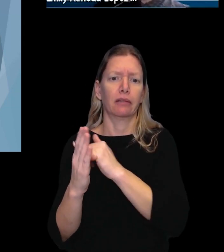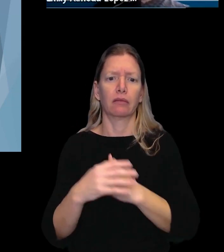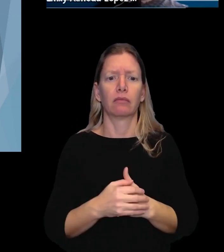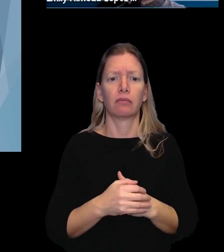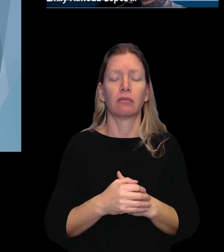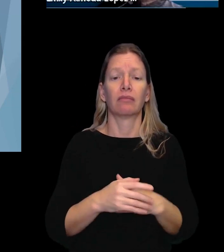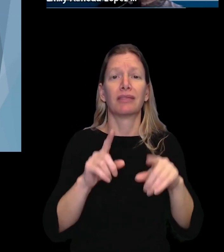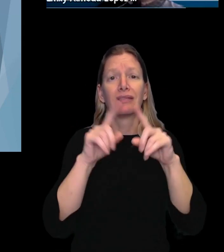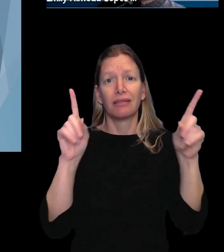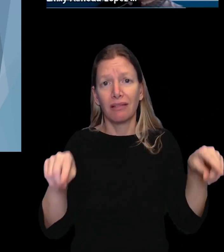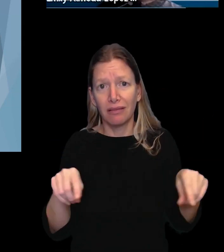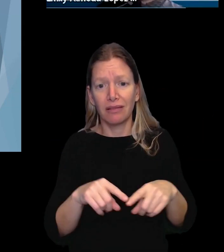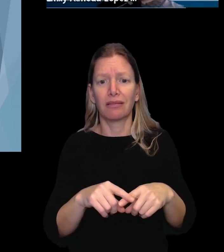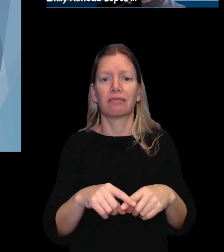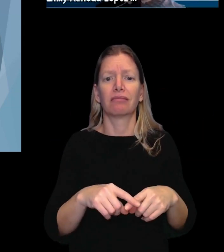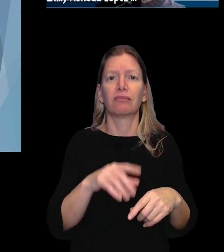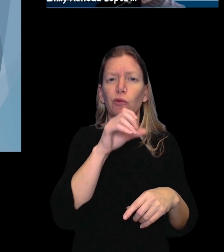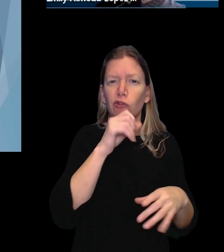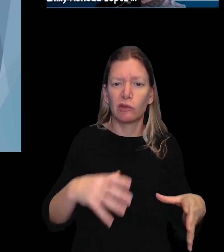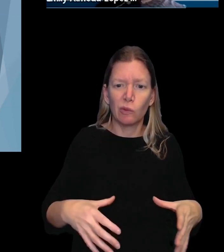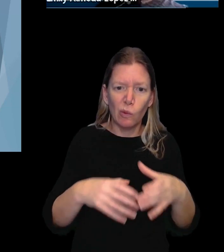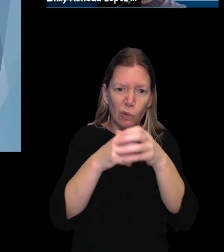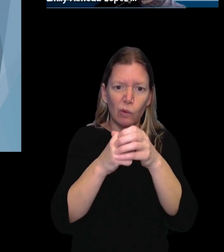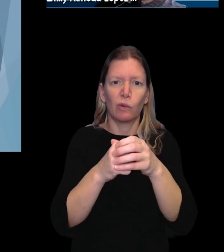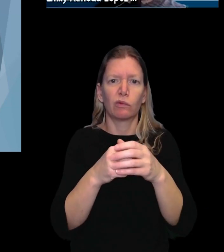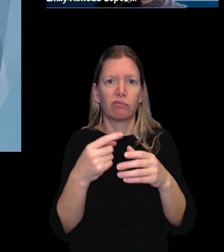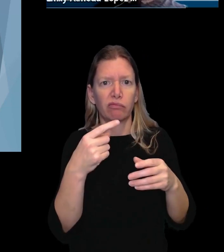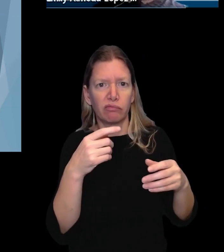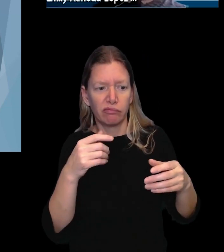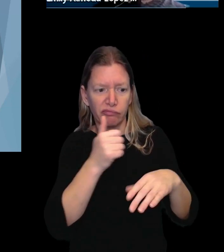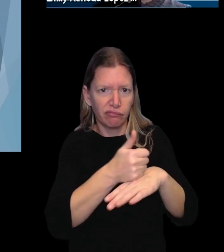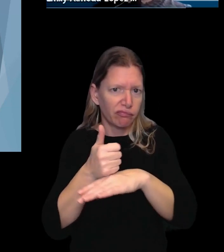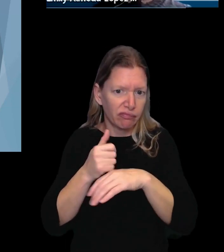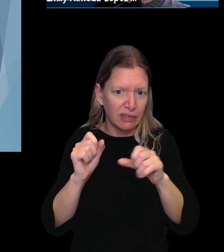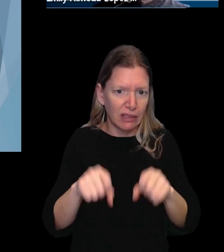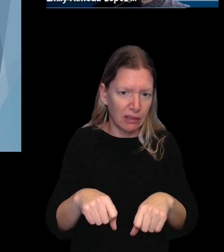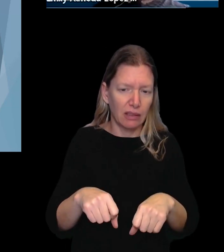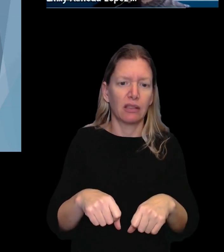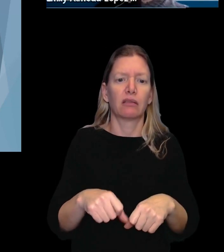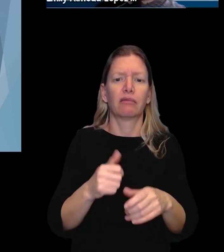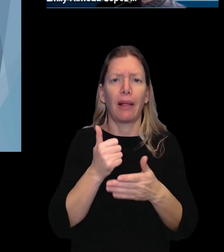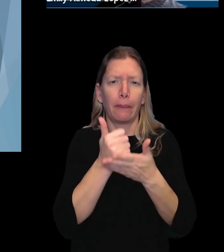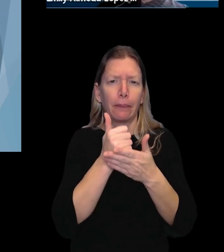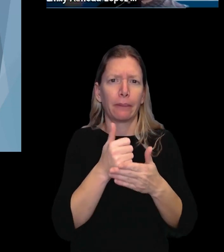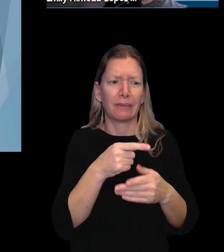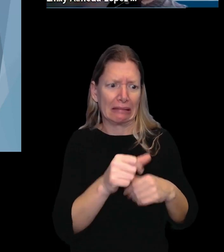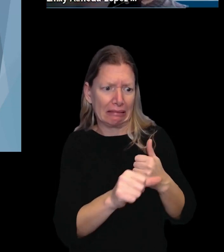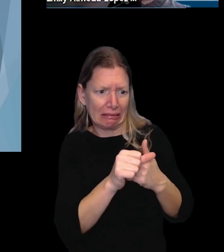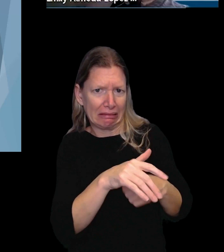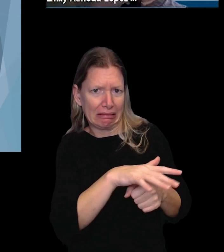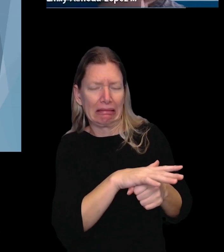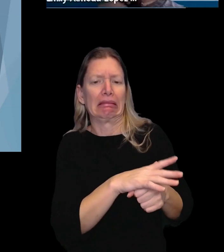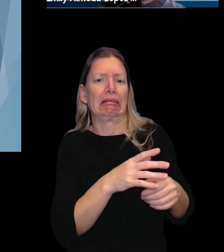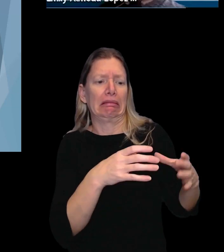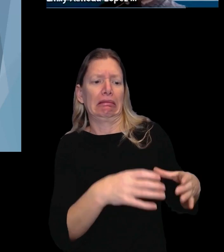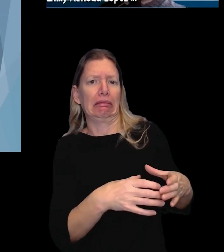stop. Um, Signs and traffic cones can be used to make temporary accessible parking if there isn't any. It can also be used